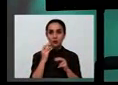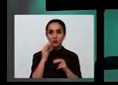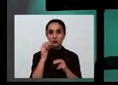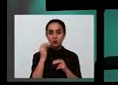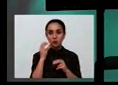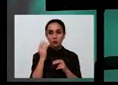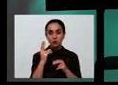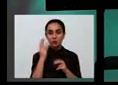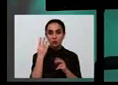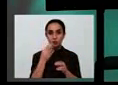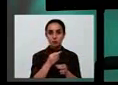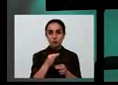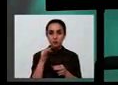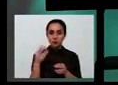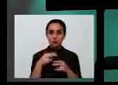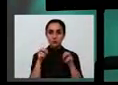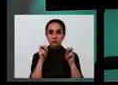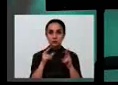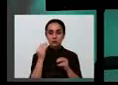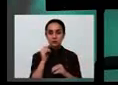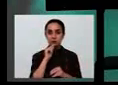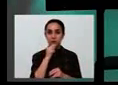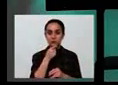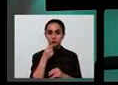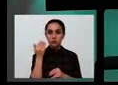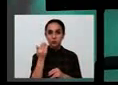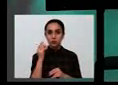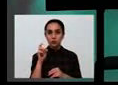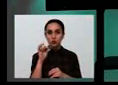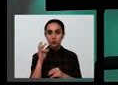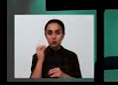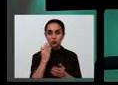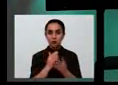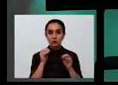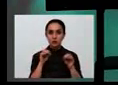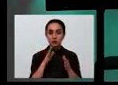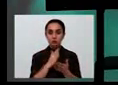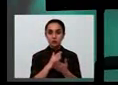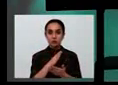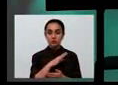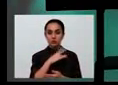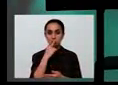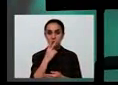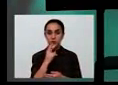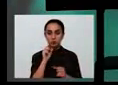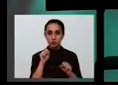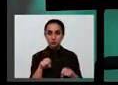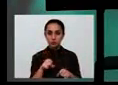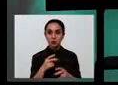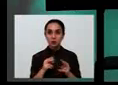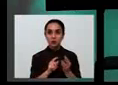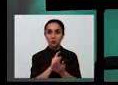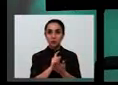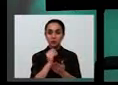bo'yidagi 4 ta viloyatida maxsus iqtisodiy zonalar tashkil etilganligini ko'rishimiz mumkin ekan. Albatta,